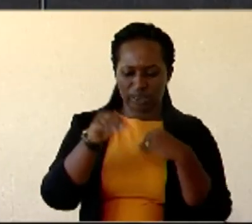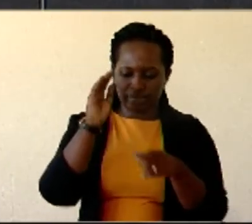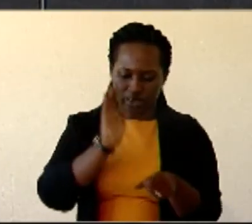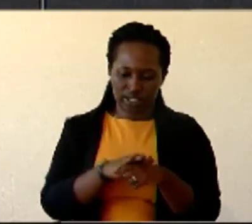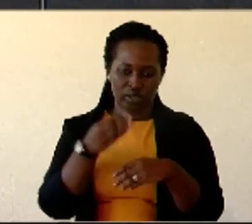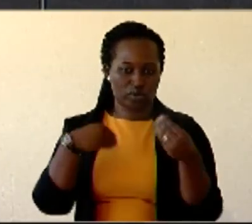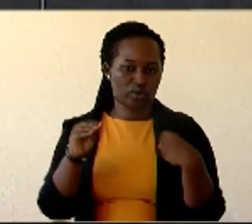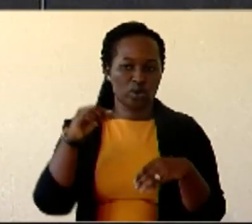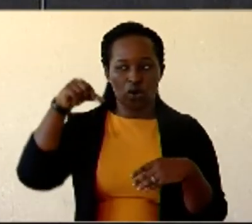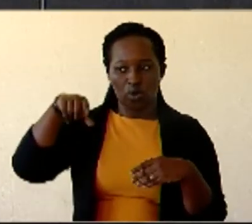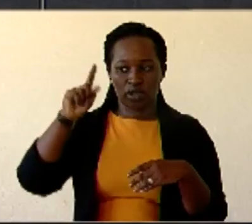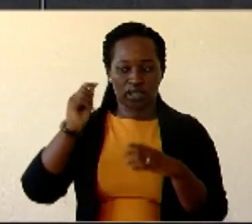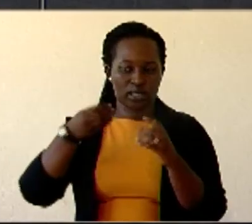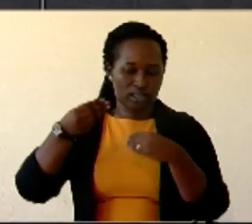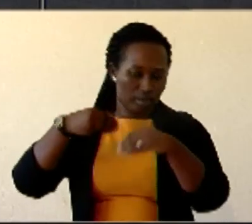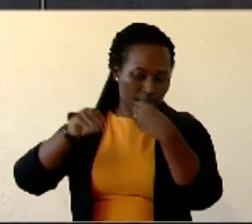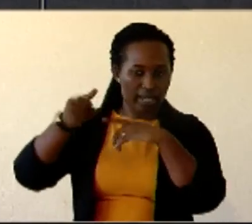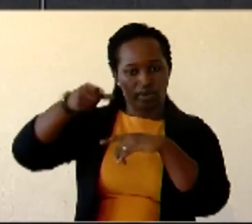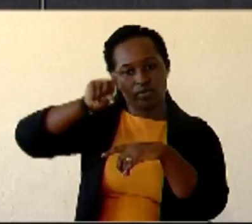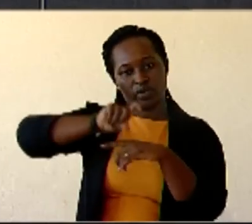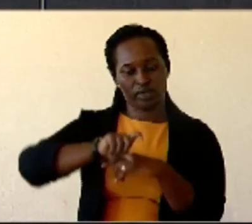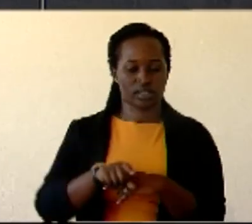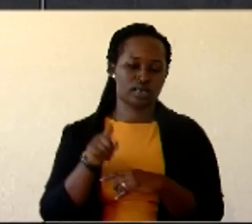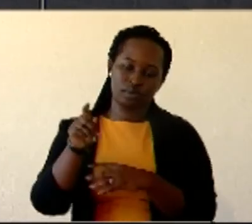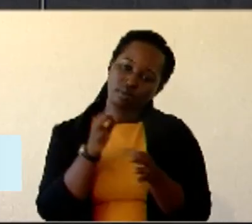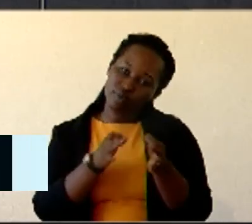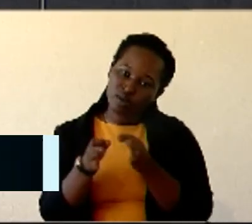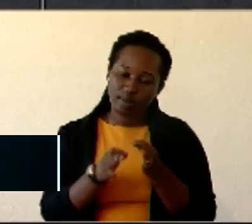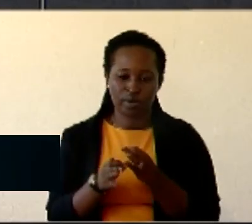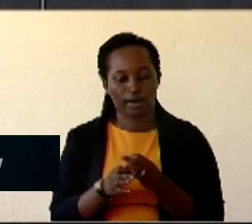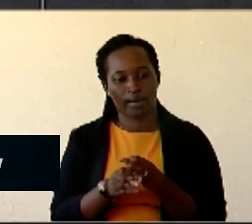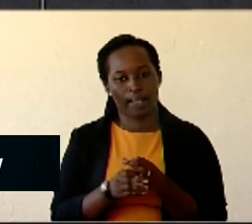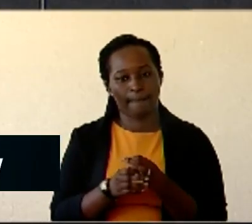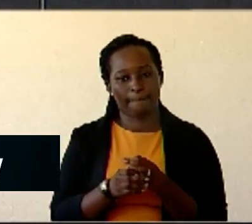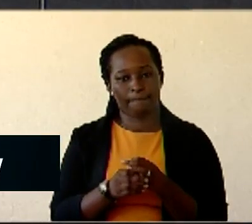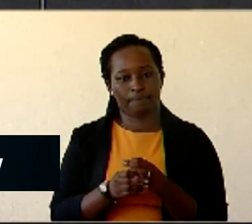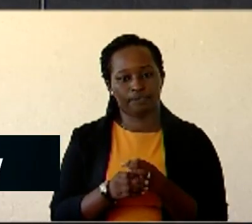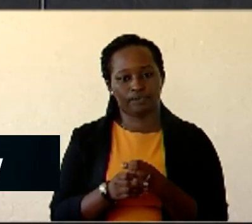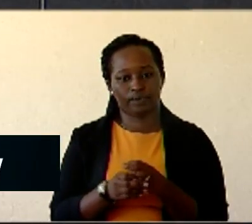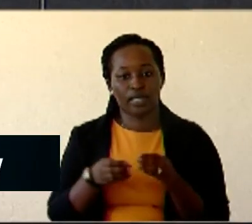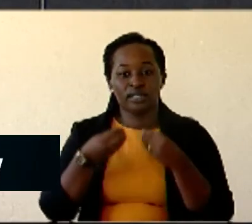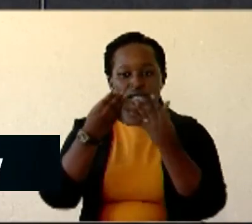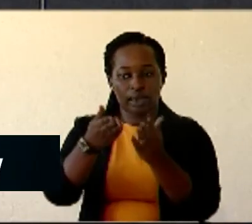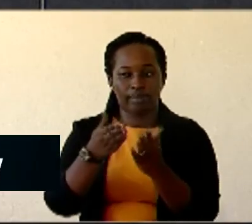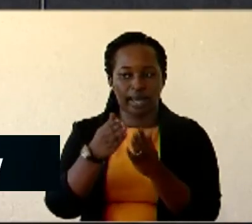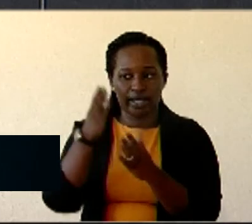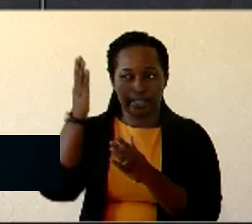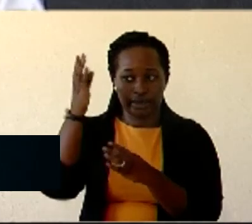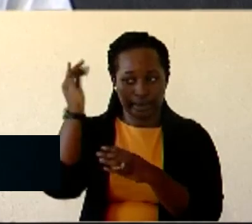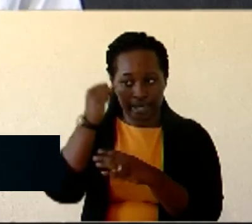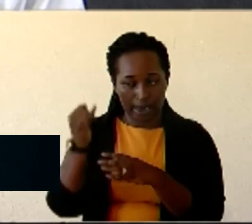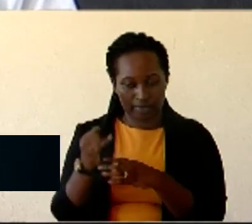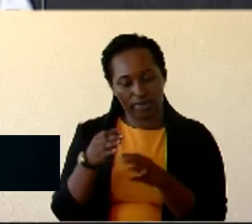quantity supplied increases. So this explains, or this is a supply curve that explains the law of